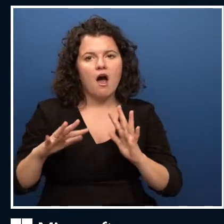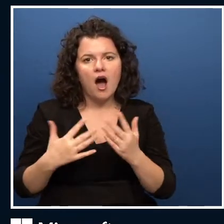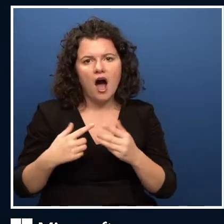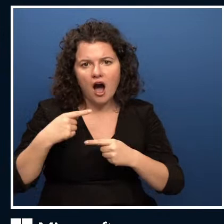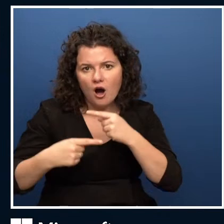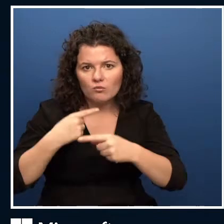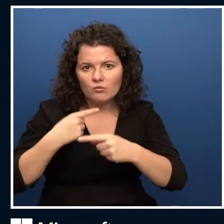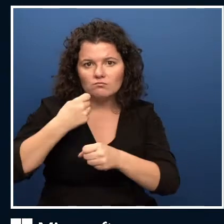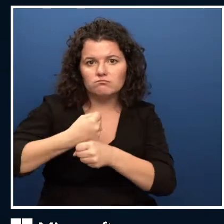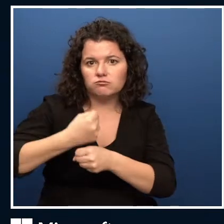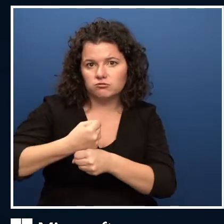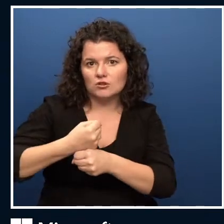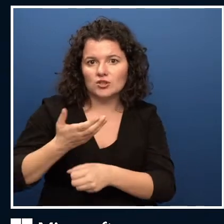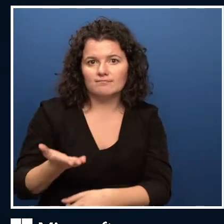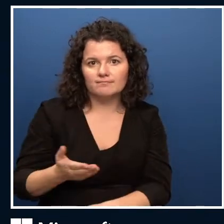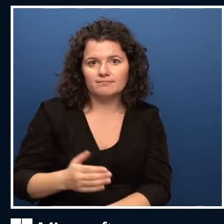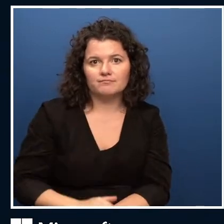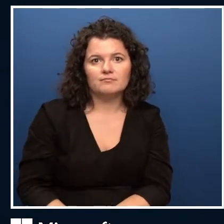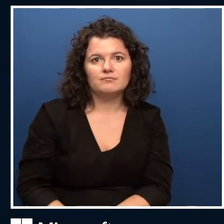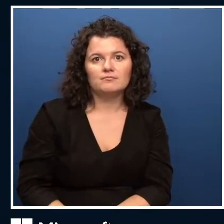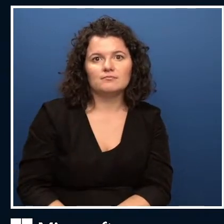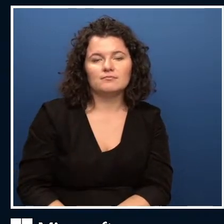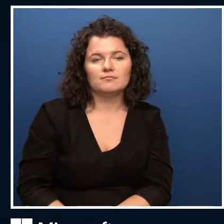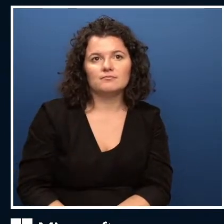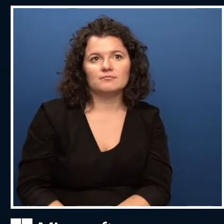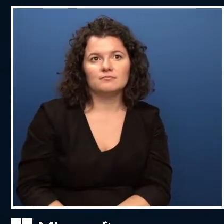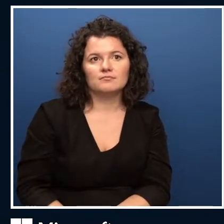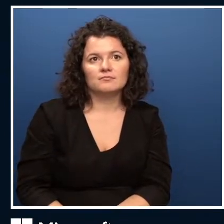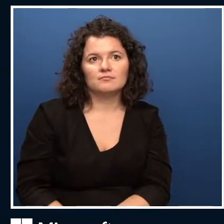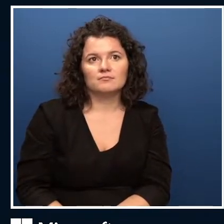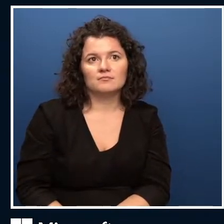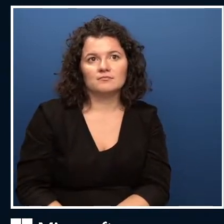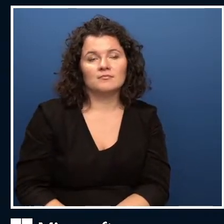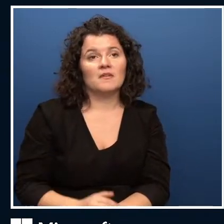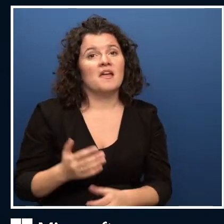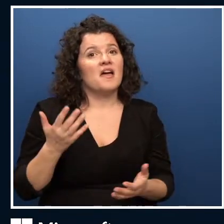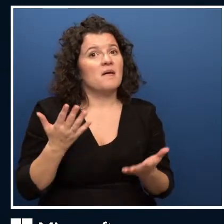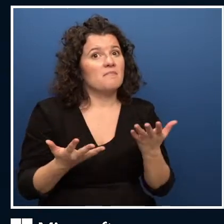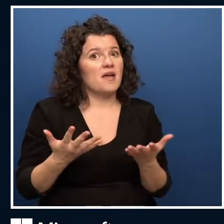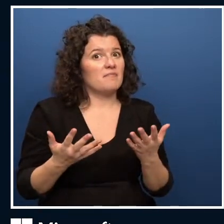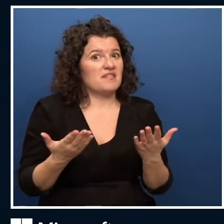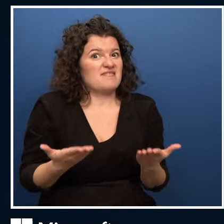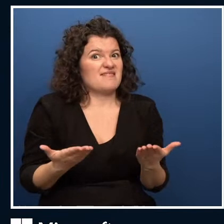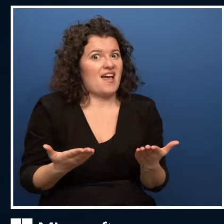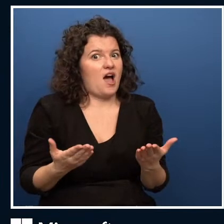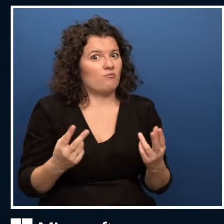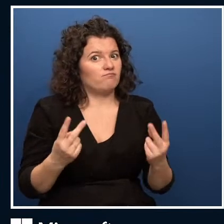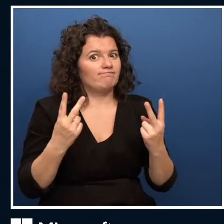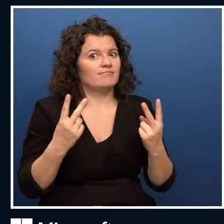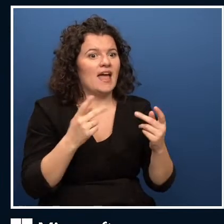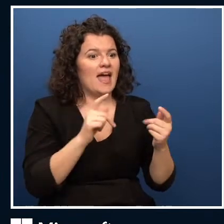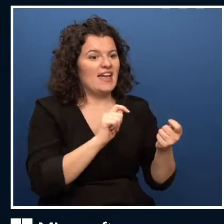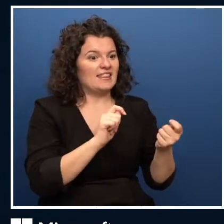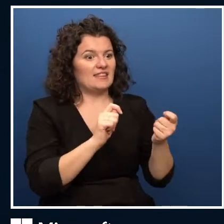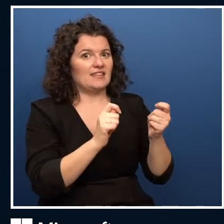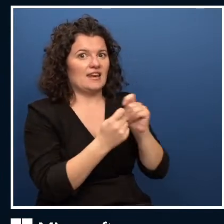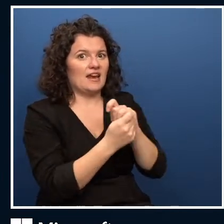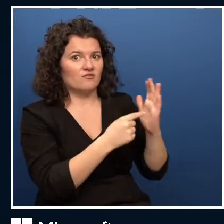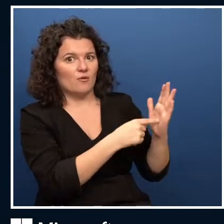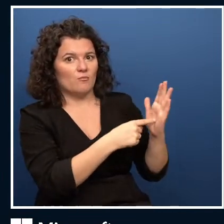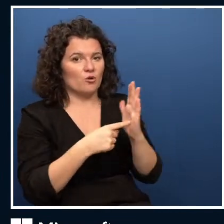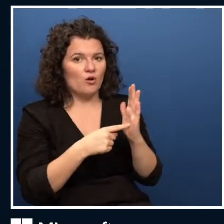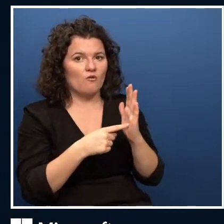so it's probably it's a time to combine the huge transformer models with some reinforcement